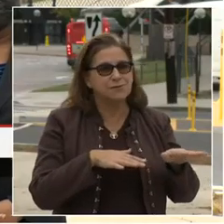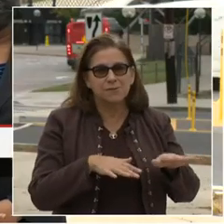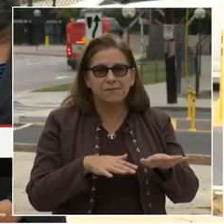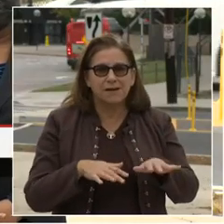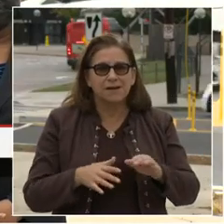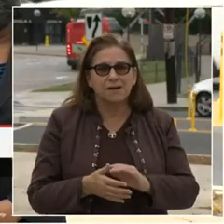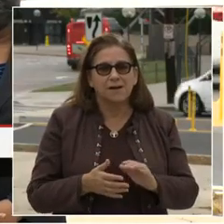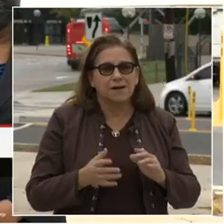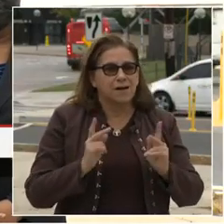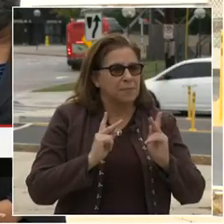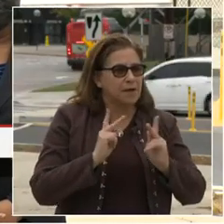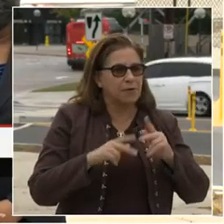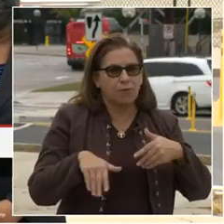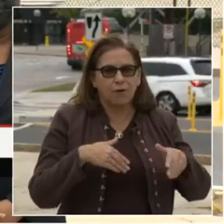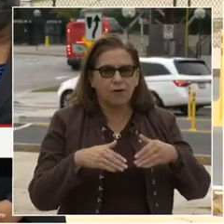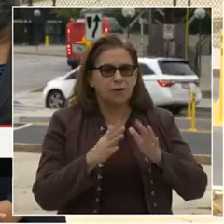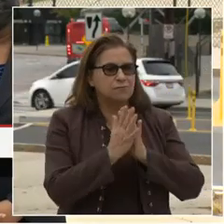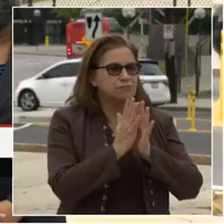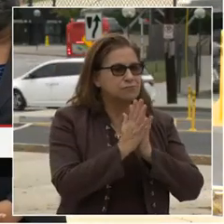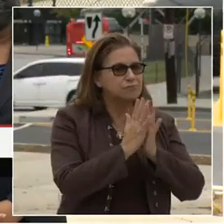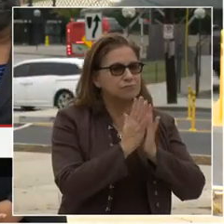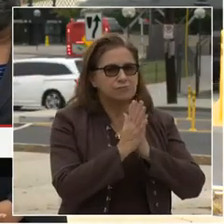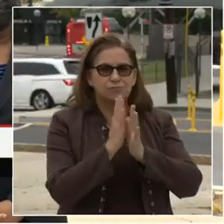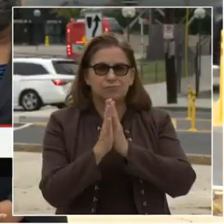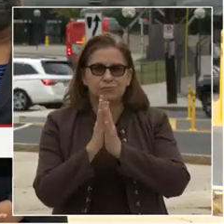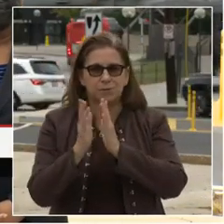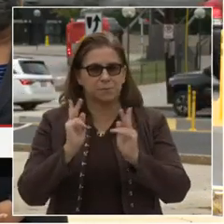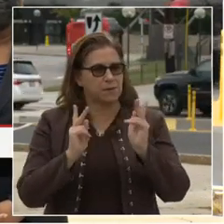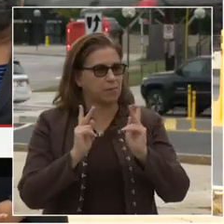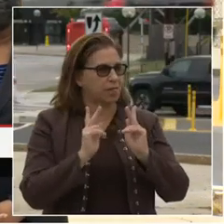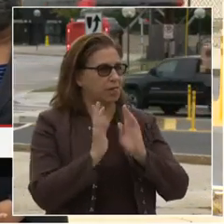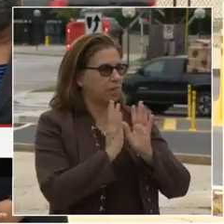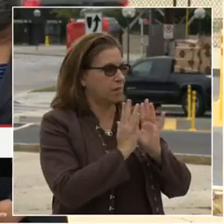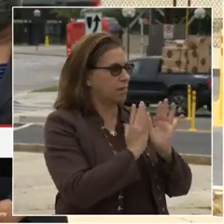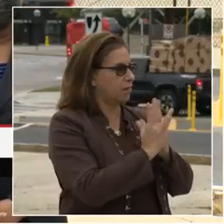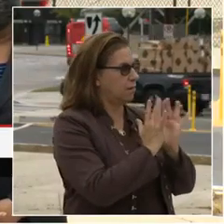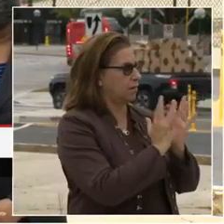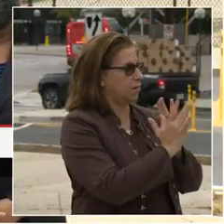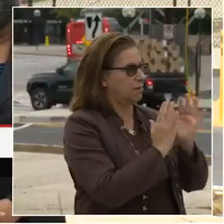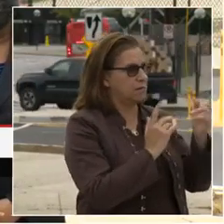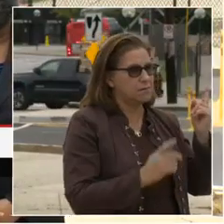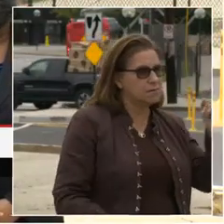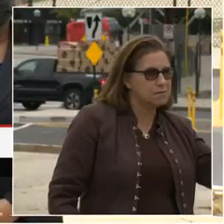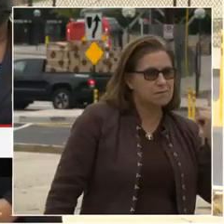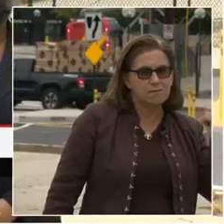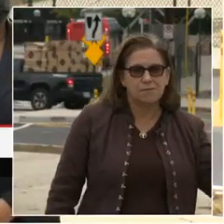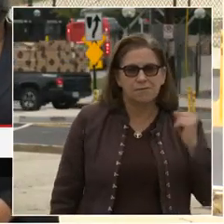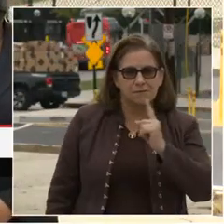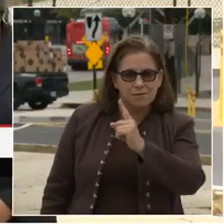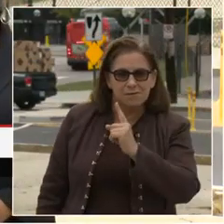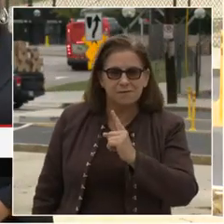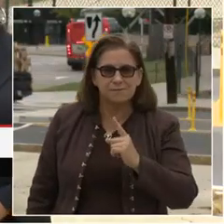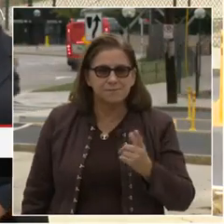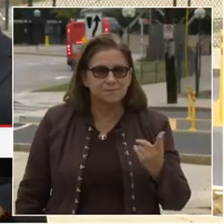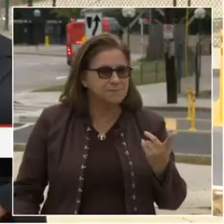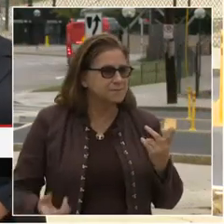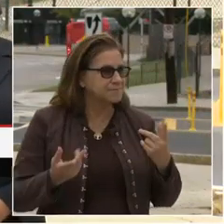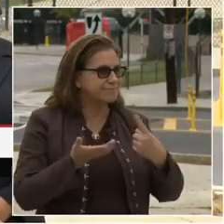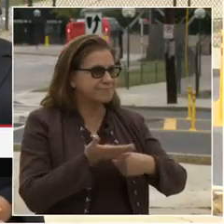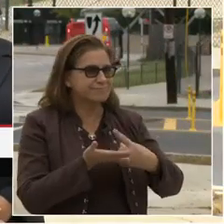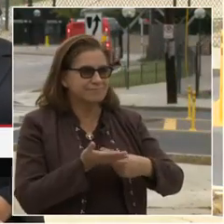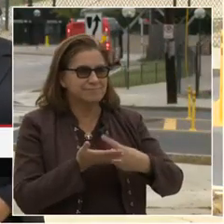pedestrian incidents. So a lot of things going on. And so over the years, there was a lot of back and forth on the